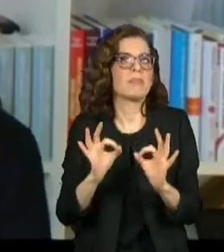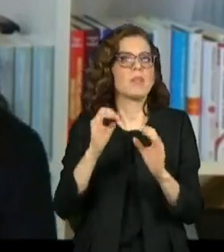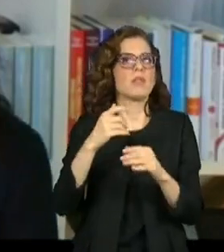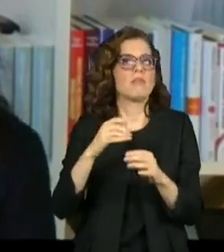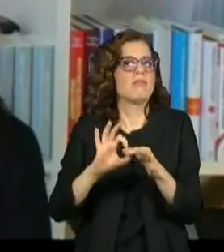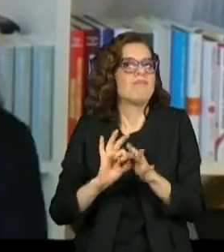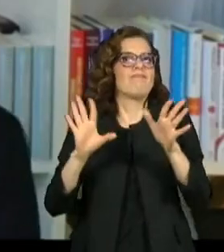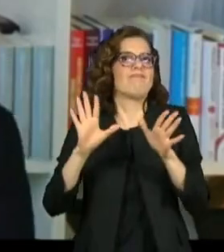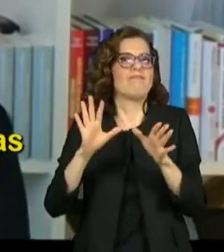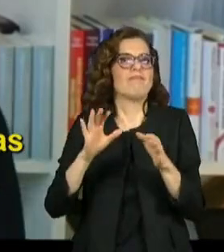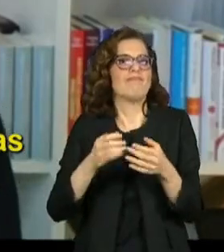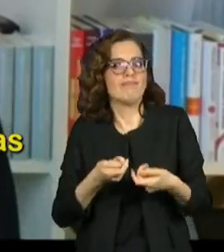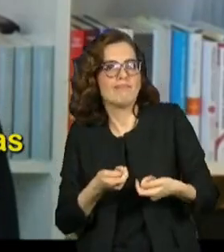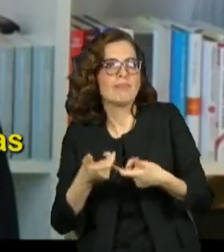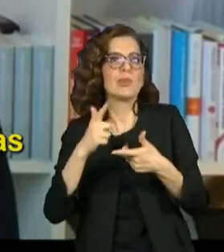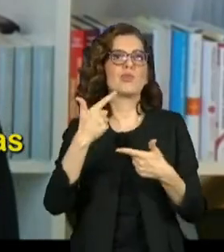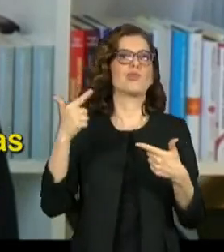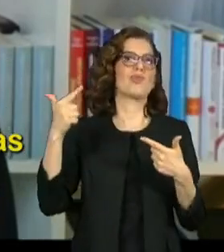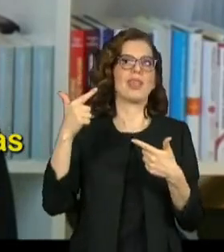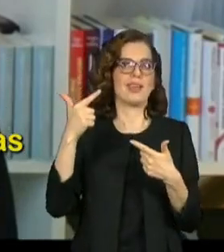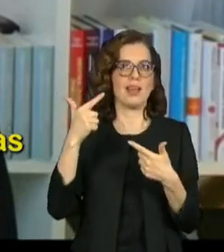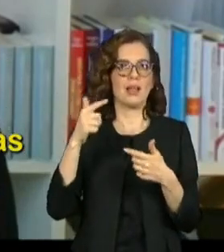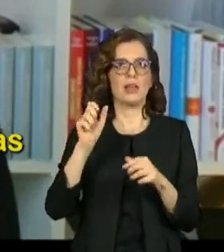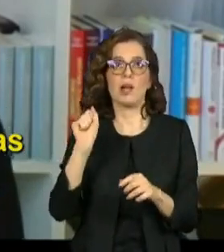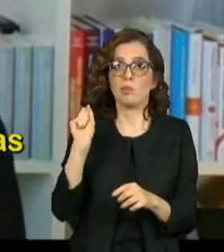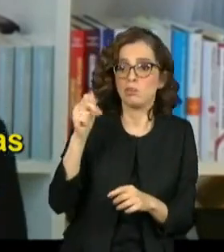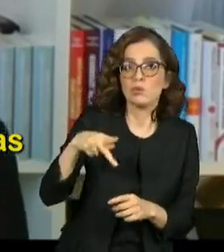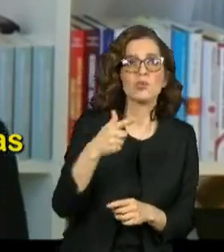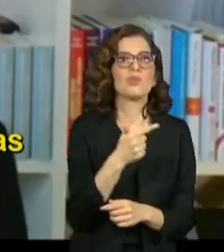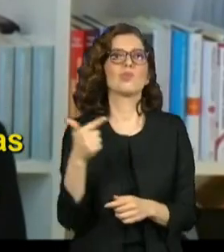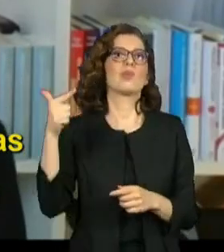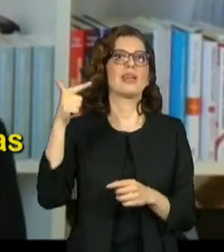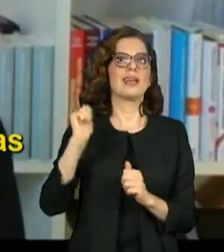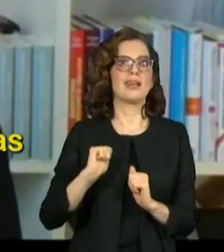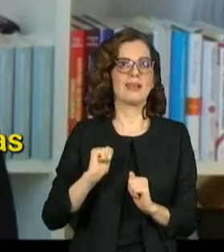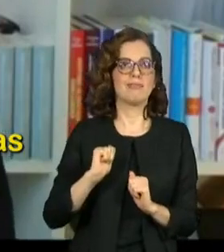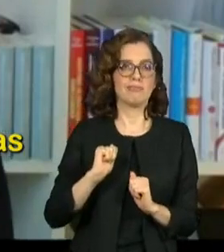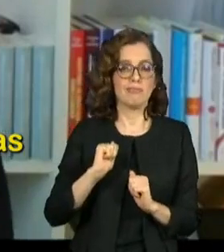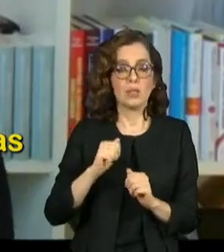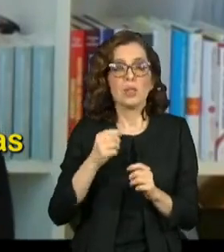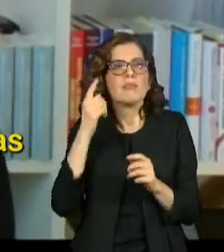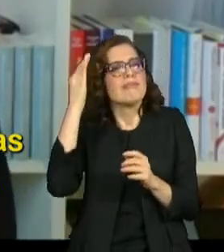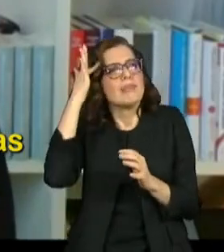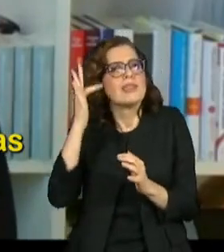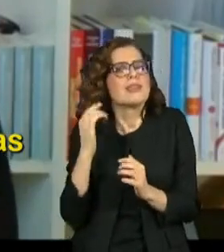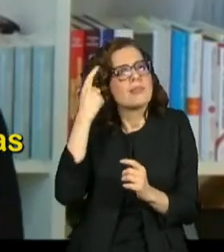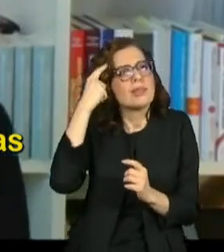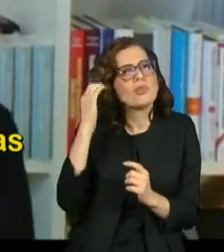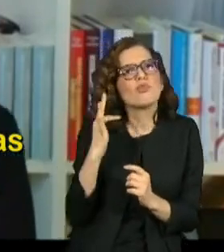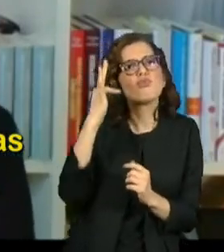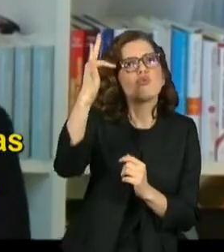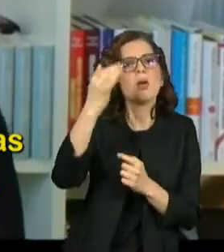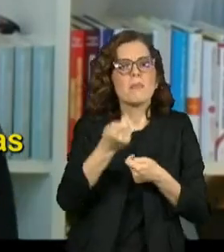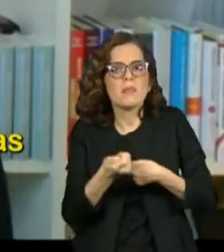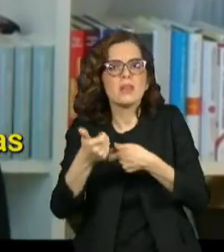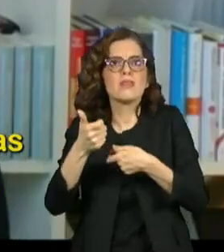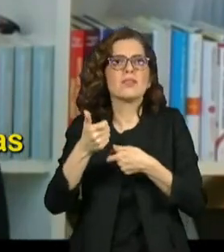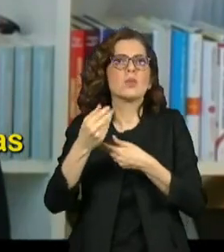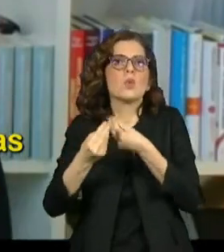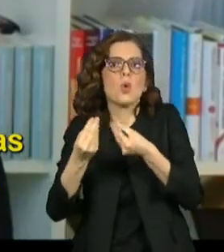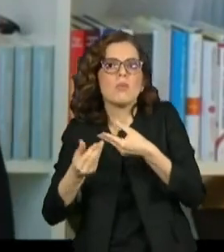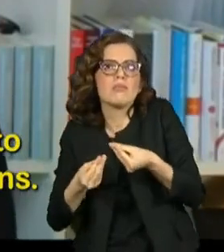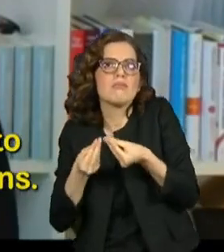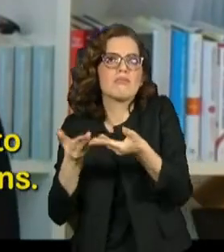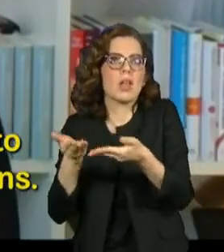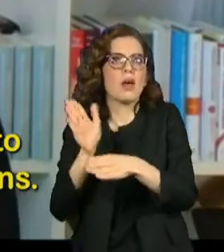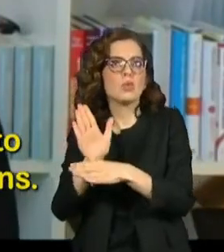have as many benefits. They certainly won't have pensions that are that have defined benefits associated